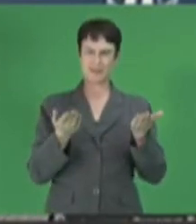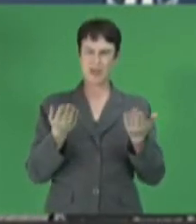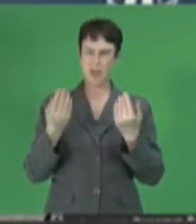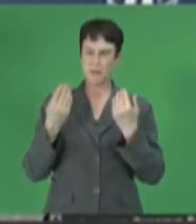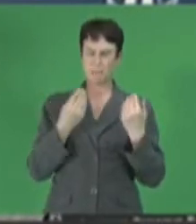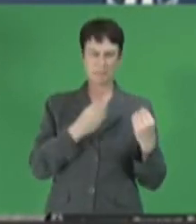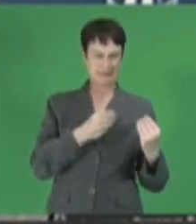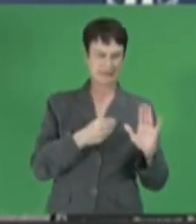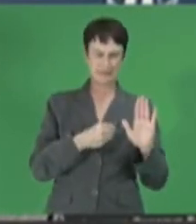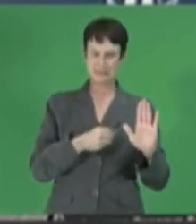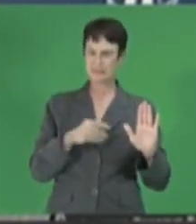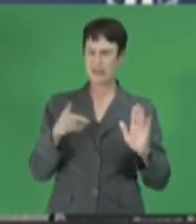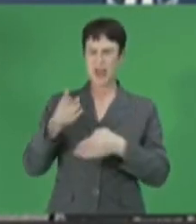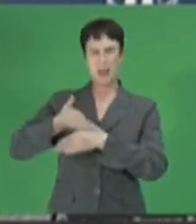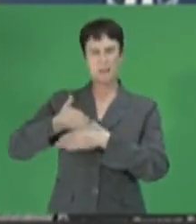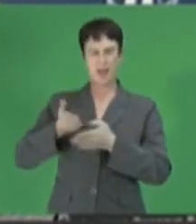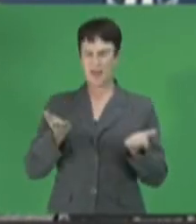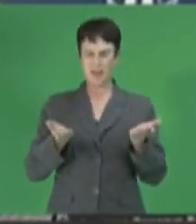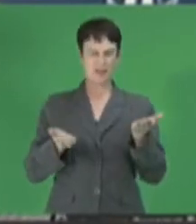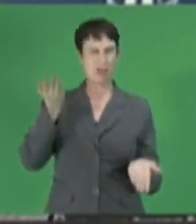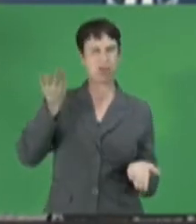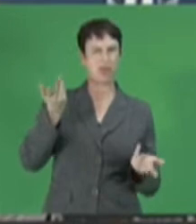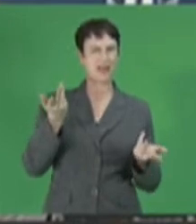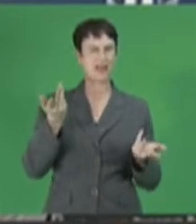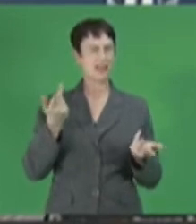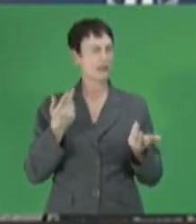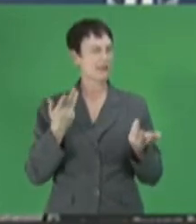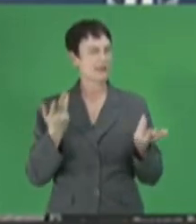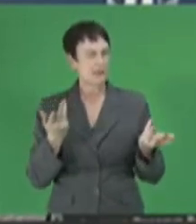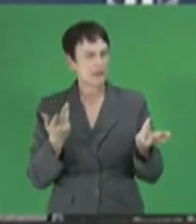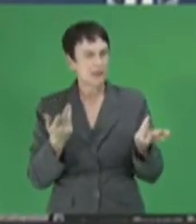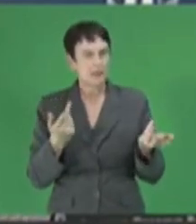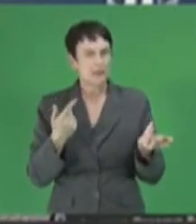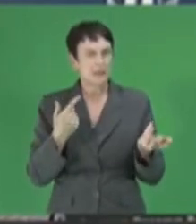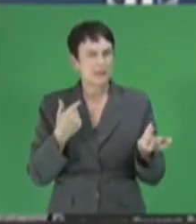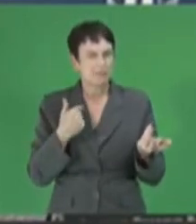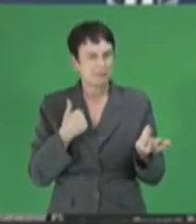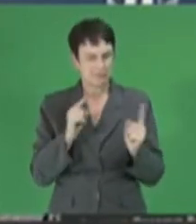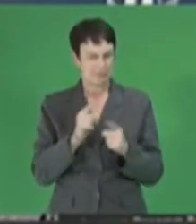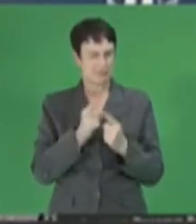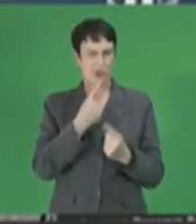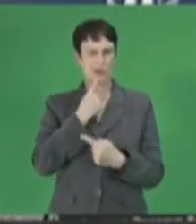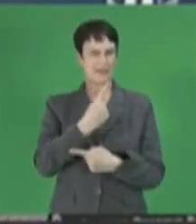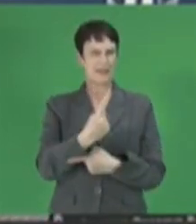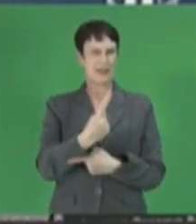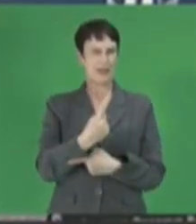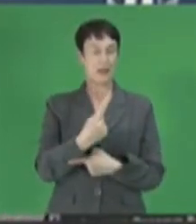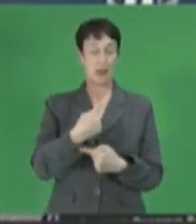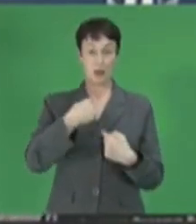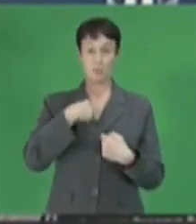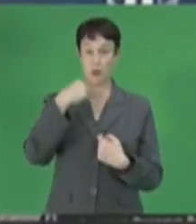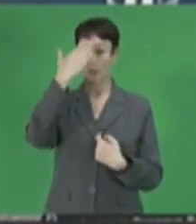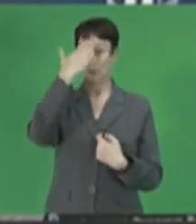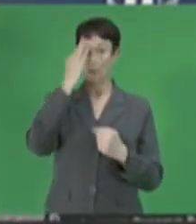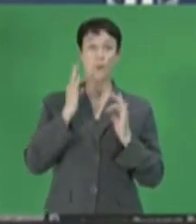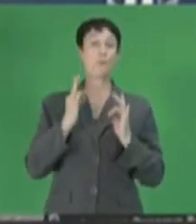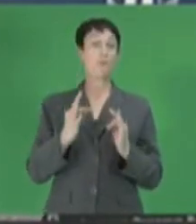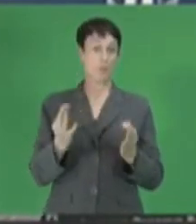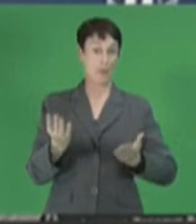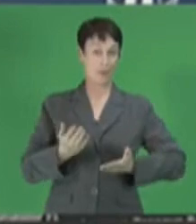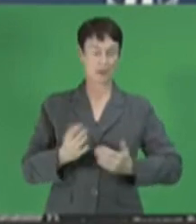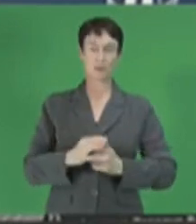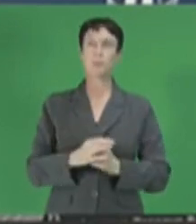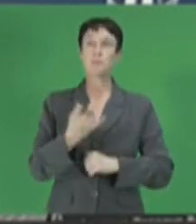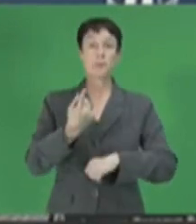labor? That is not something that one could easily say. What we do know is that